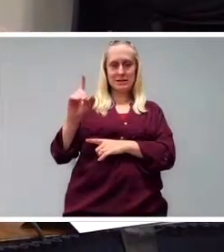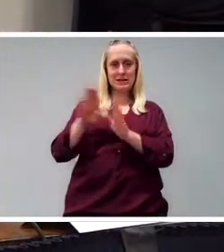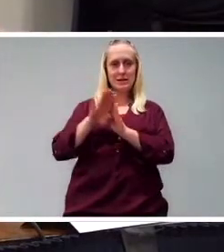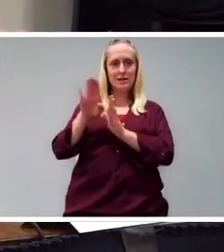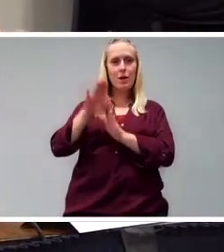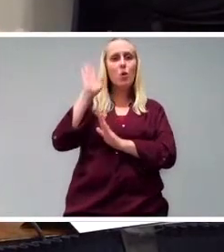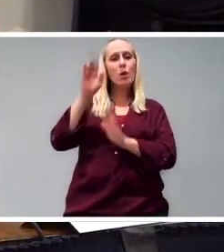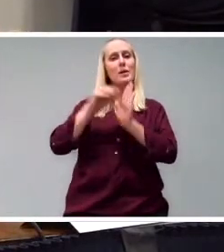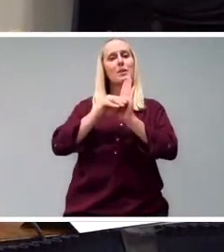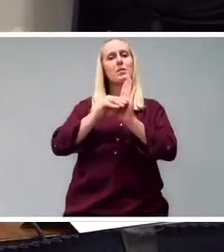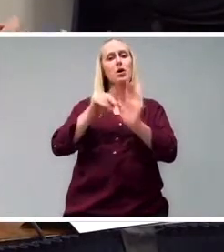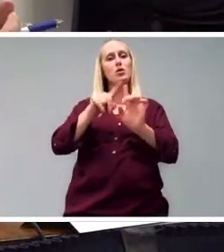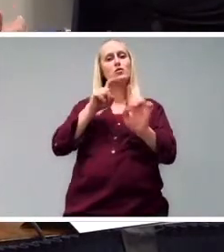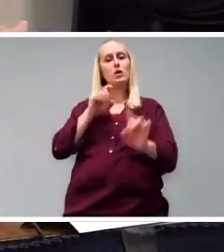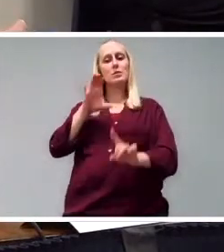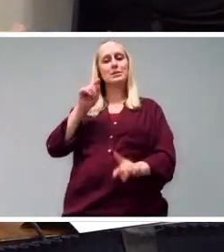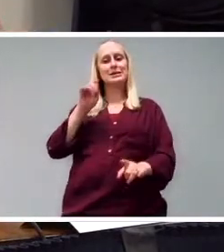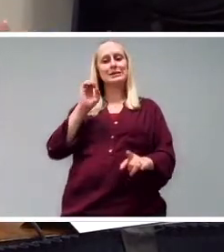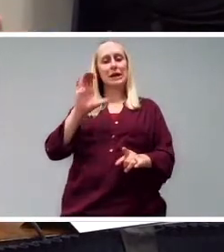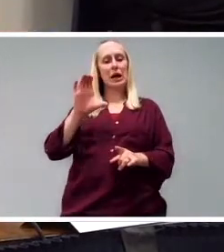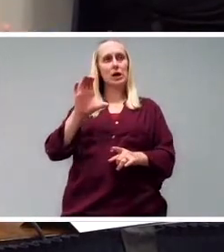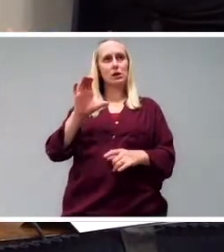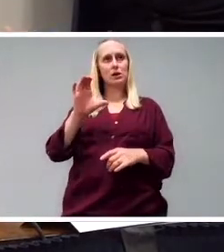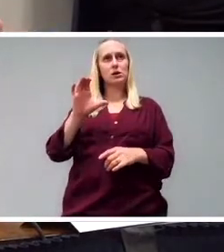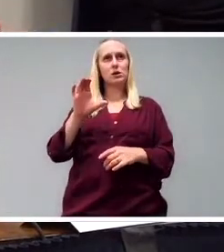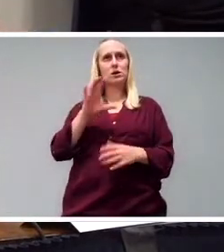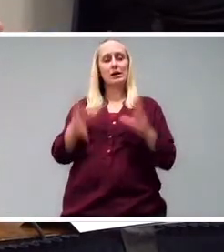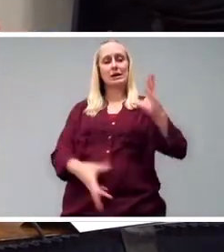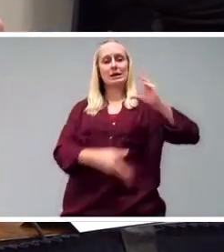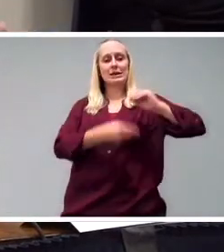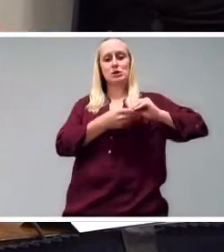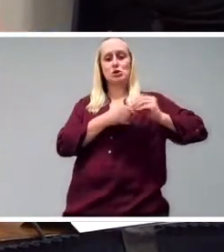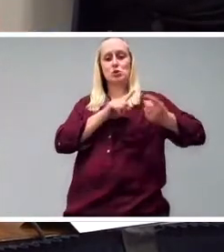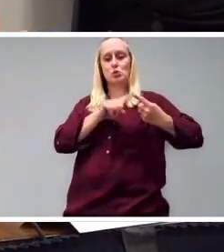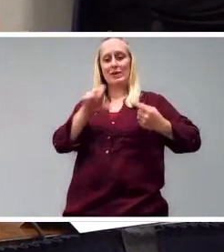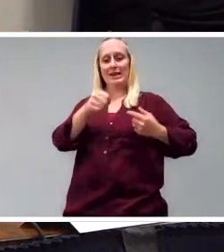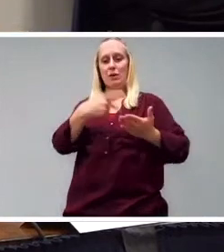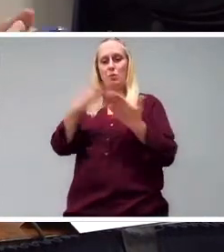after CTEC in addition to another program, so.